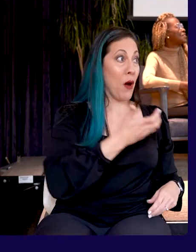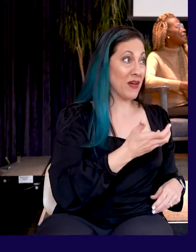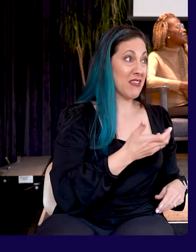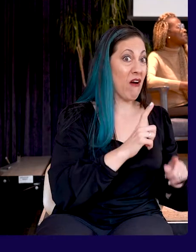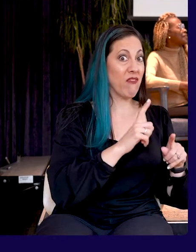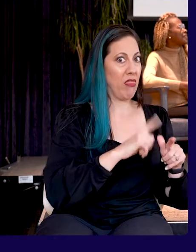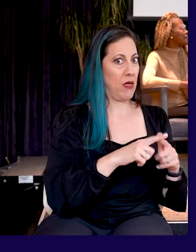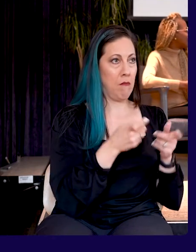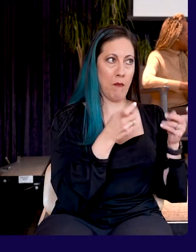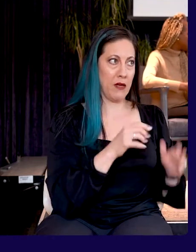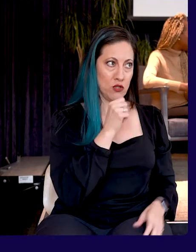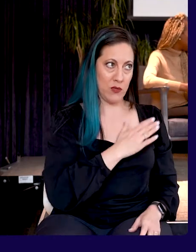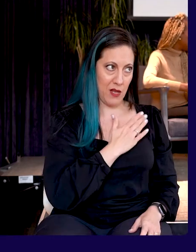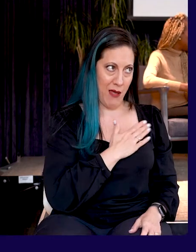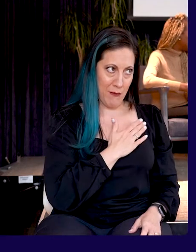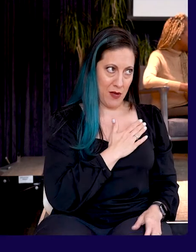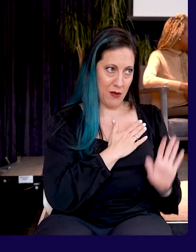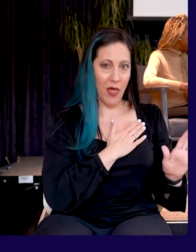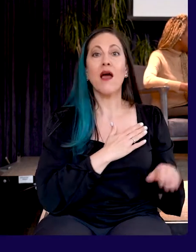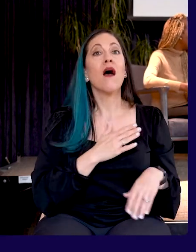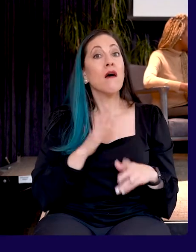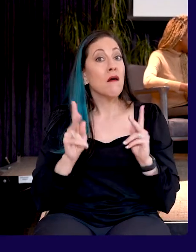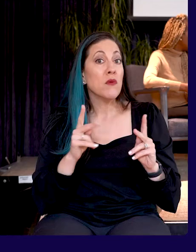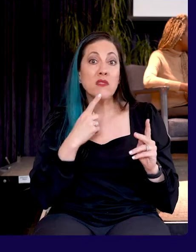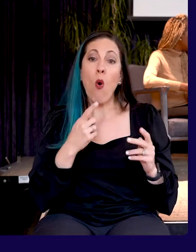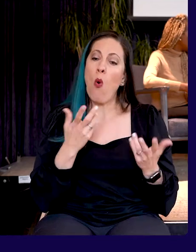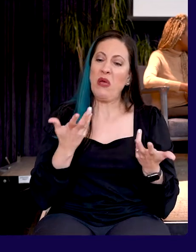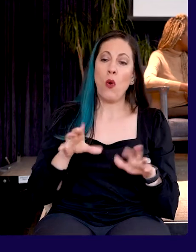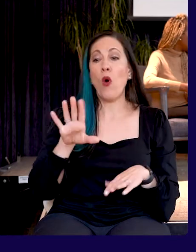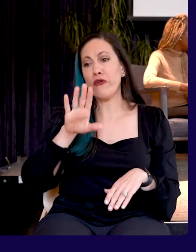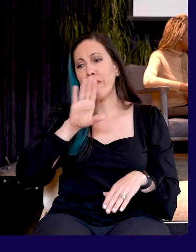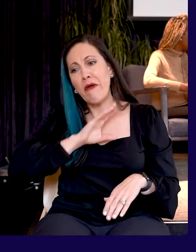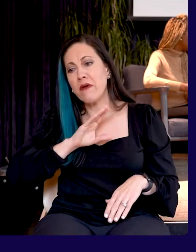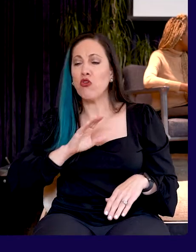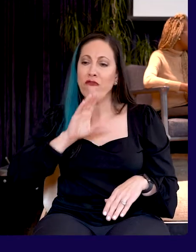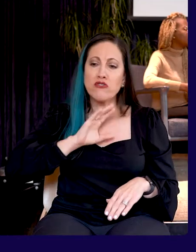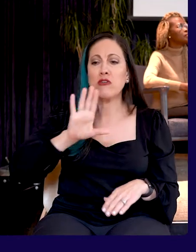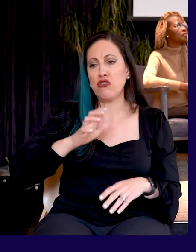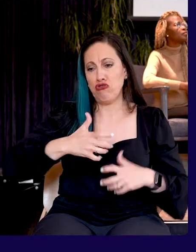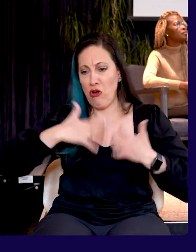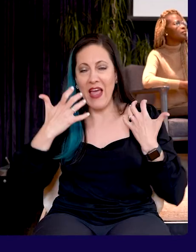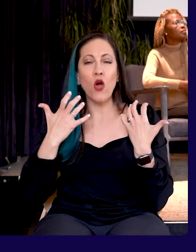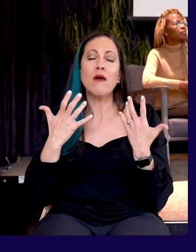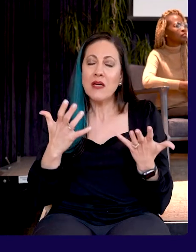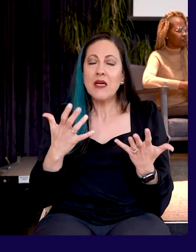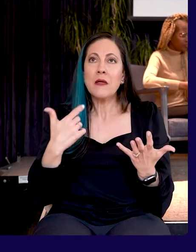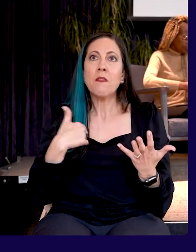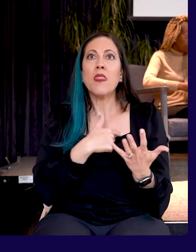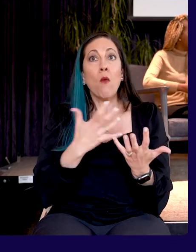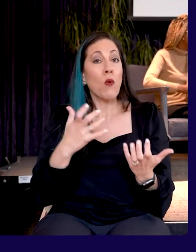Yeah, exactly. Like, don't bring your anger, don't bring your frustration. Like, bring your full self as in terms, like, we want to hear